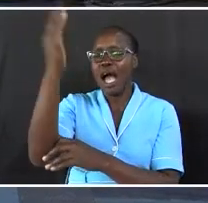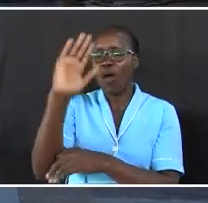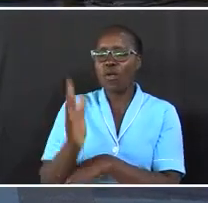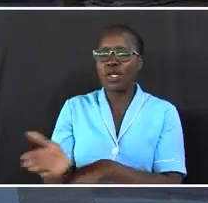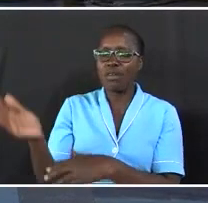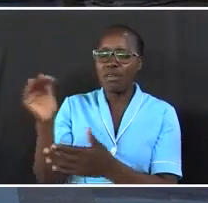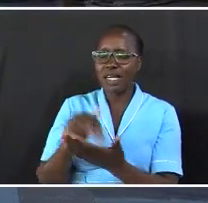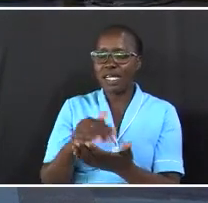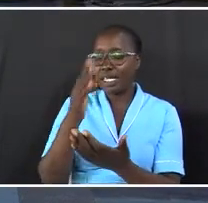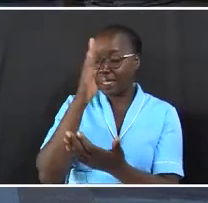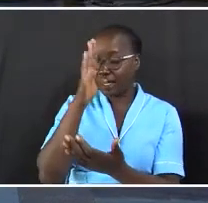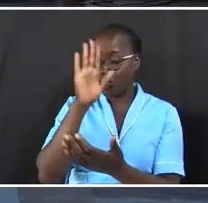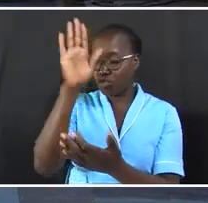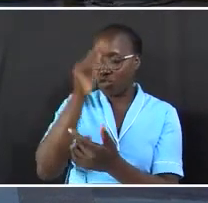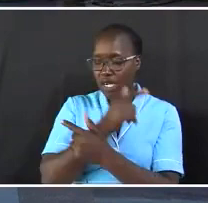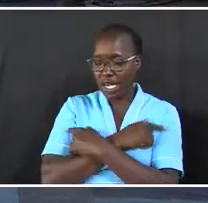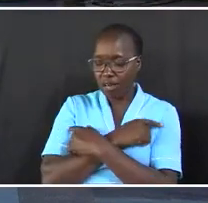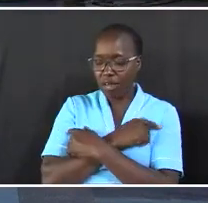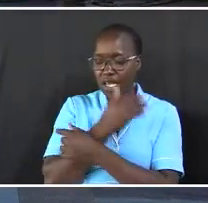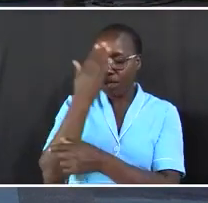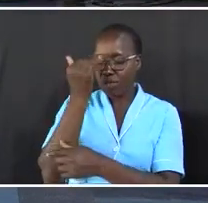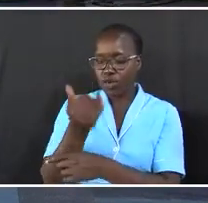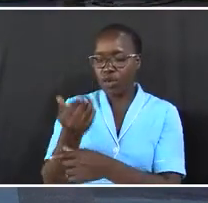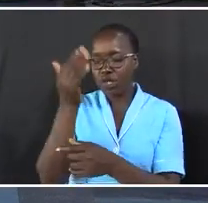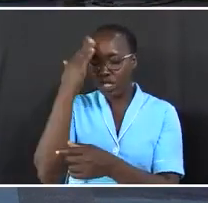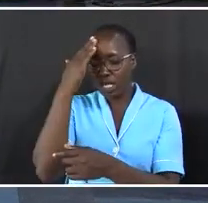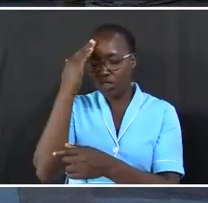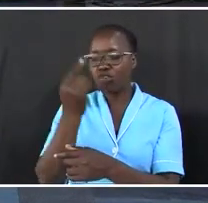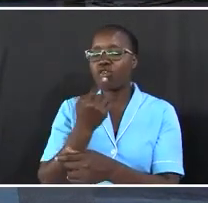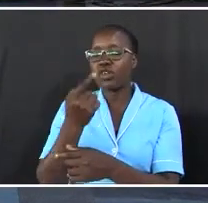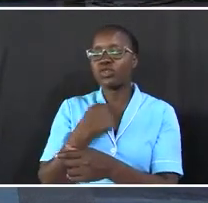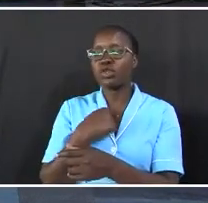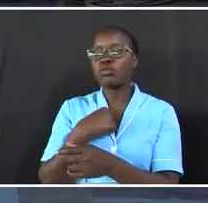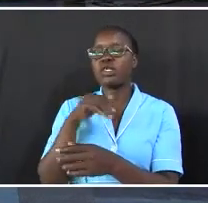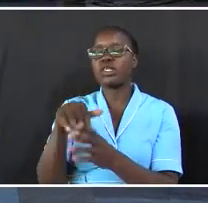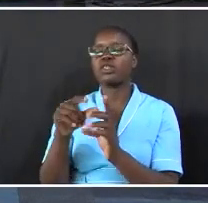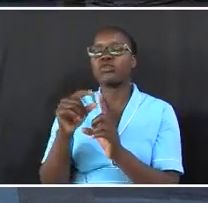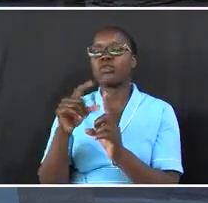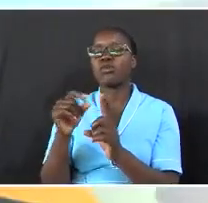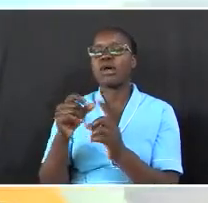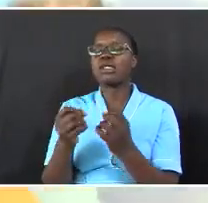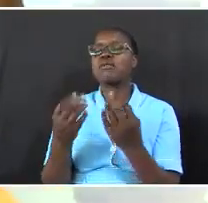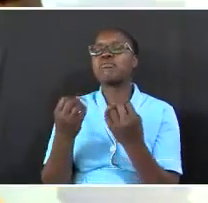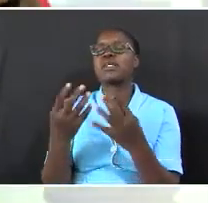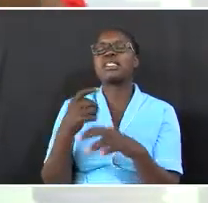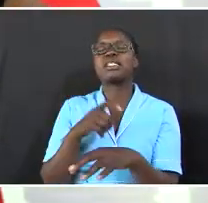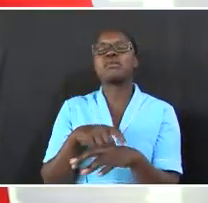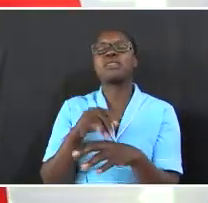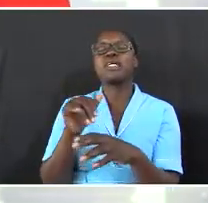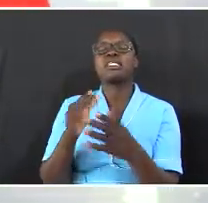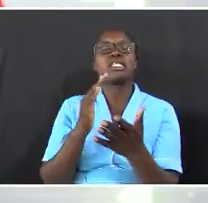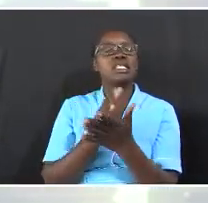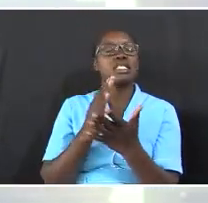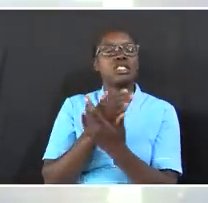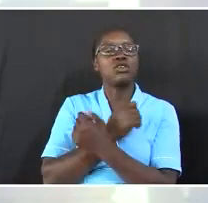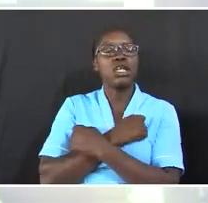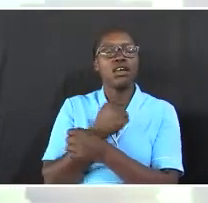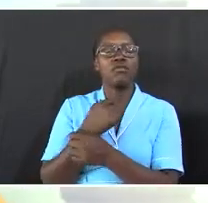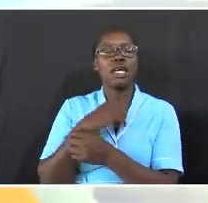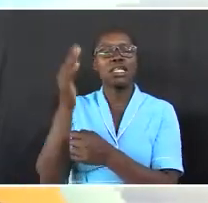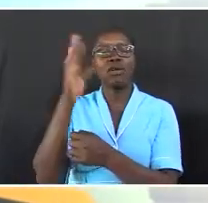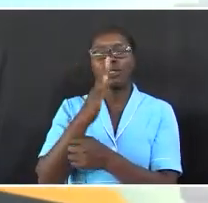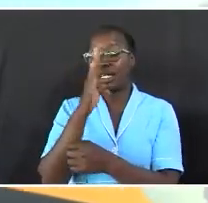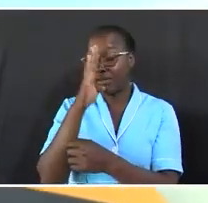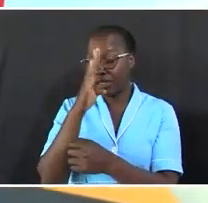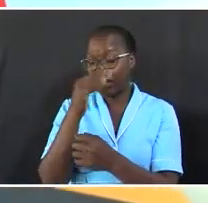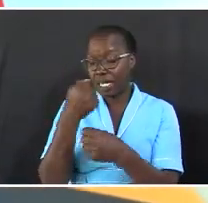again doubt your love because I know you have assured me in your word countless times that indeed you love me, and I will never doubt.